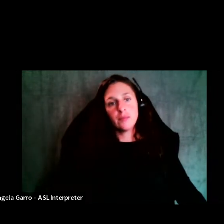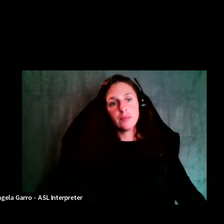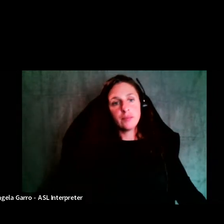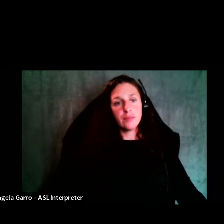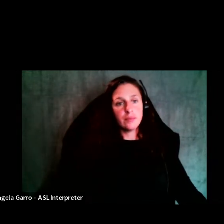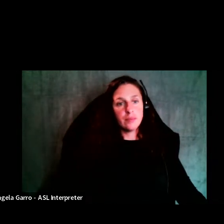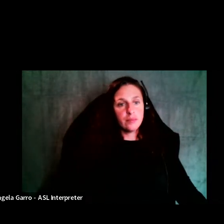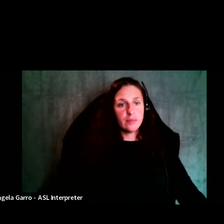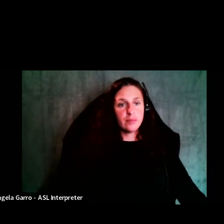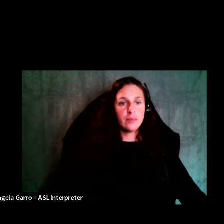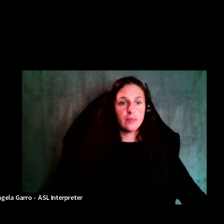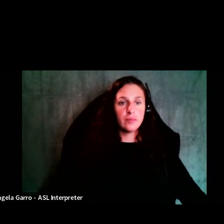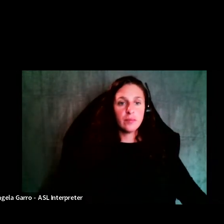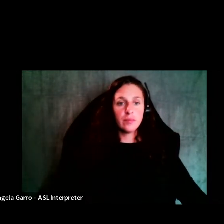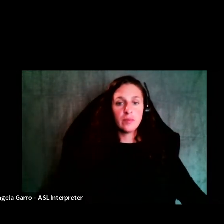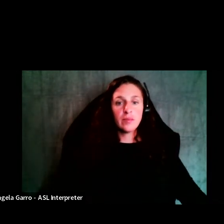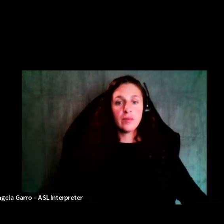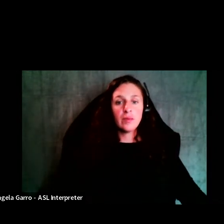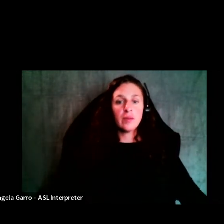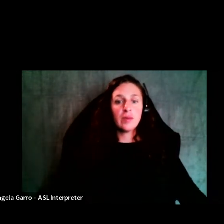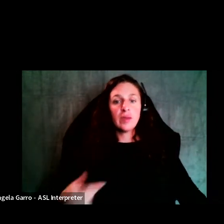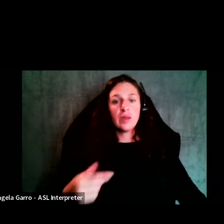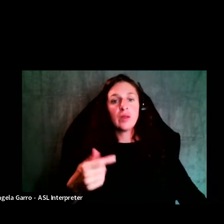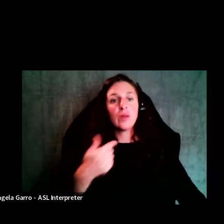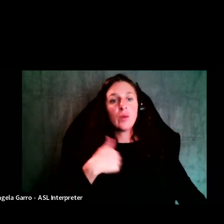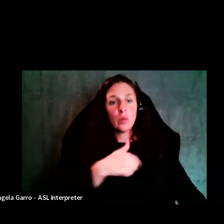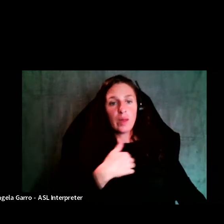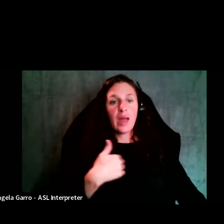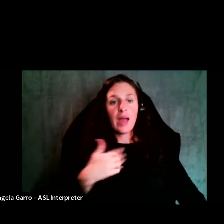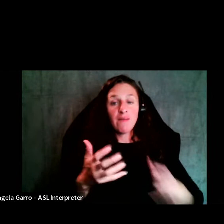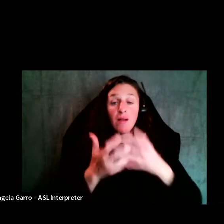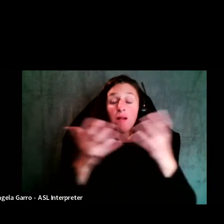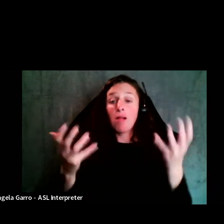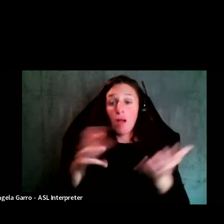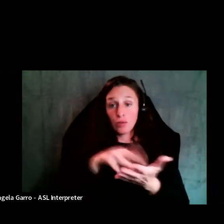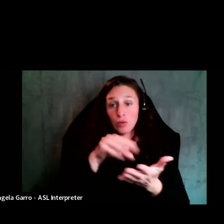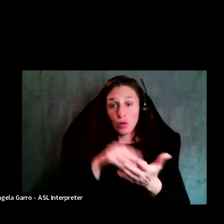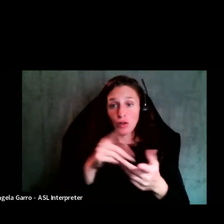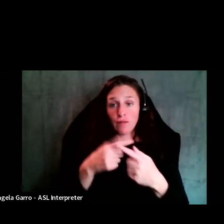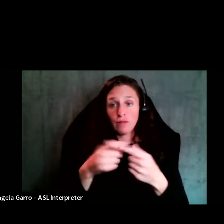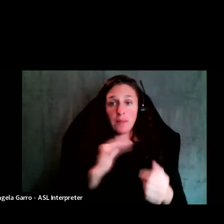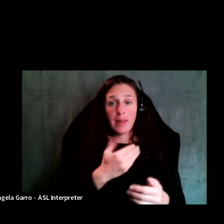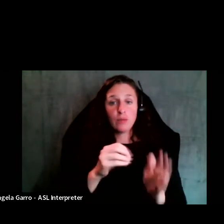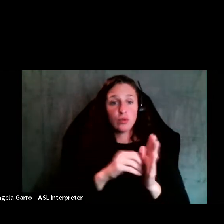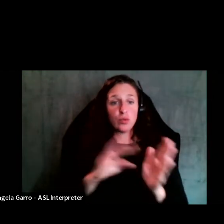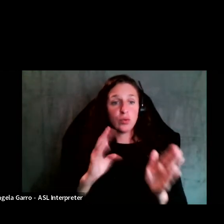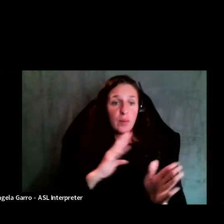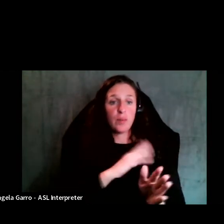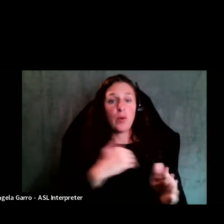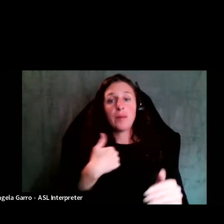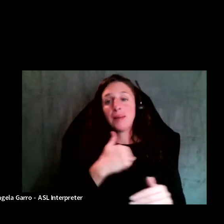I just want to say we have a lot to learn from our student board members. Thank you. 100%.